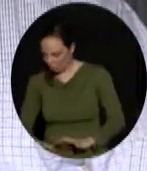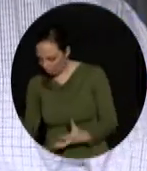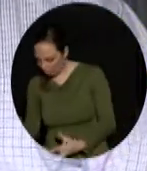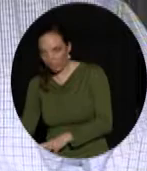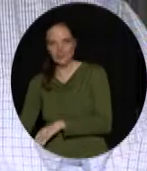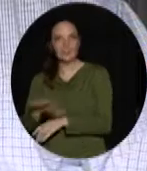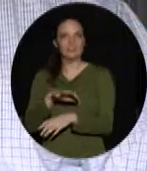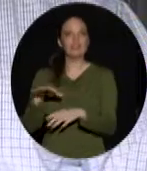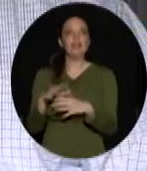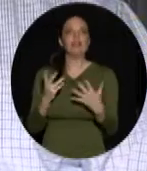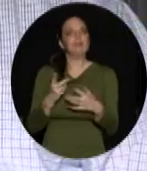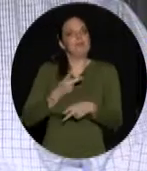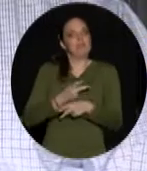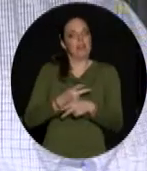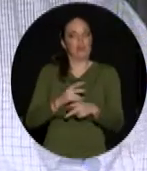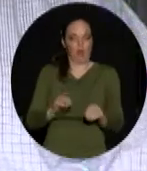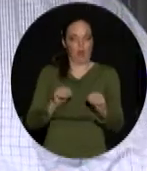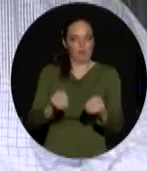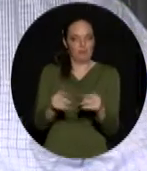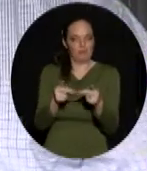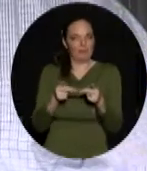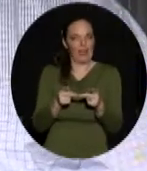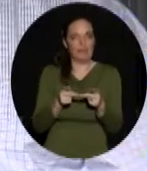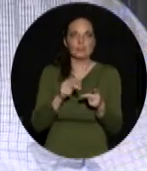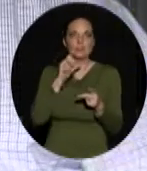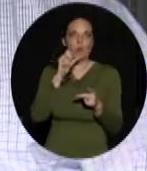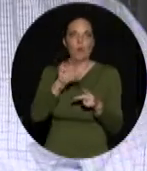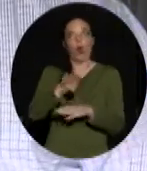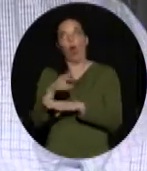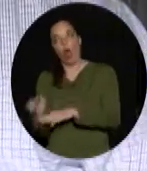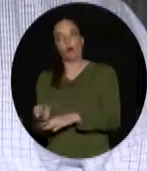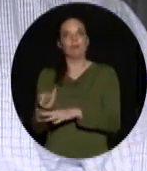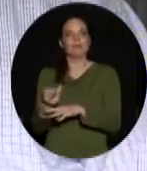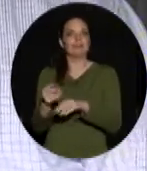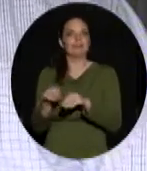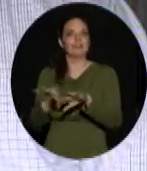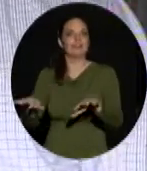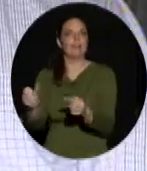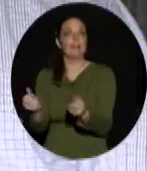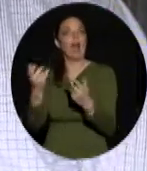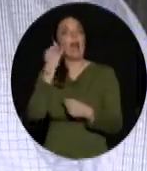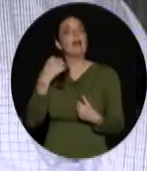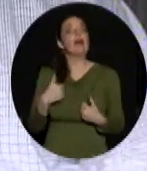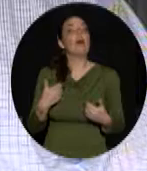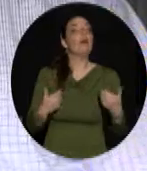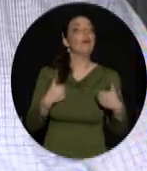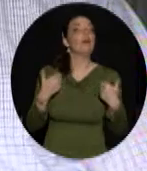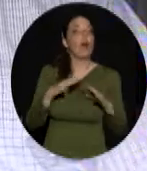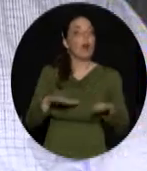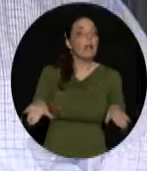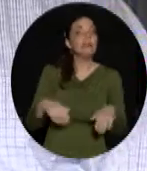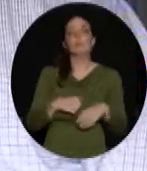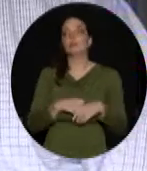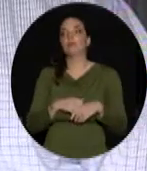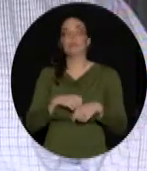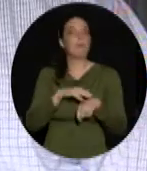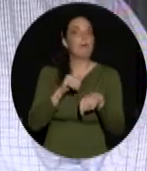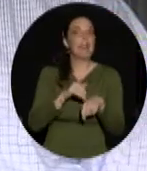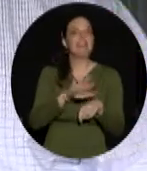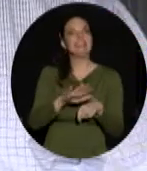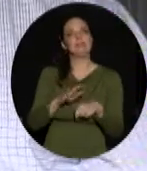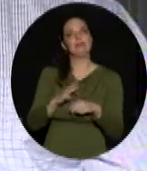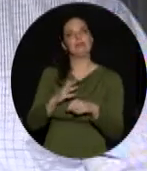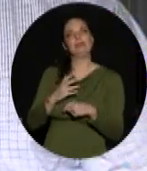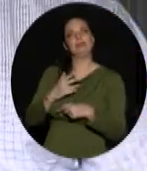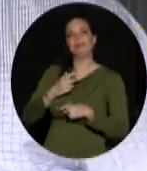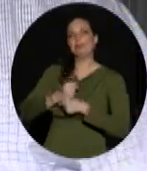just putting it in a location where it's not going to spark or tip over or catch fire. If you have young children or pets, you don't want them to get too close to it as well. So